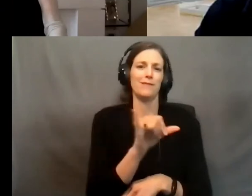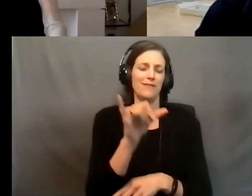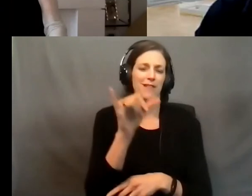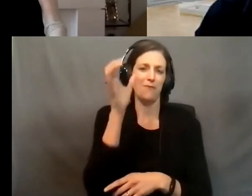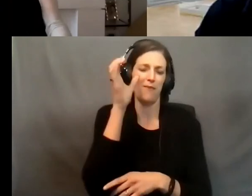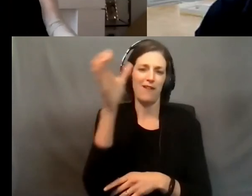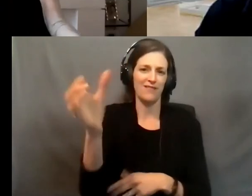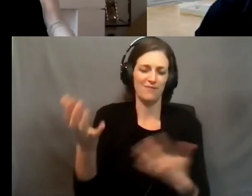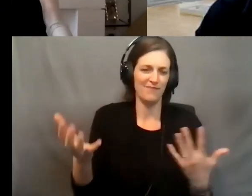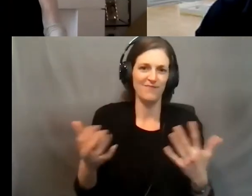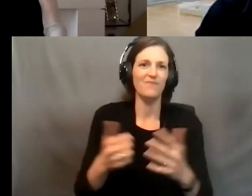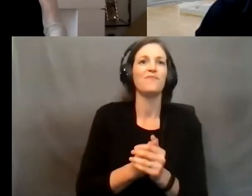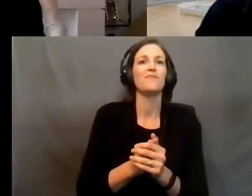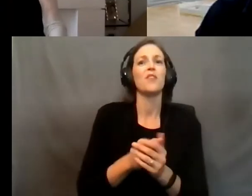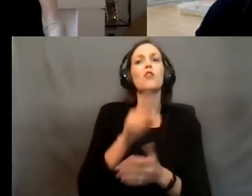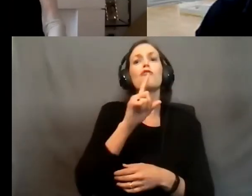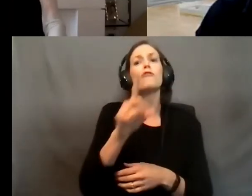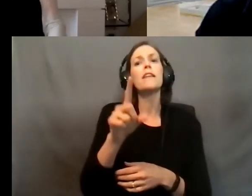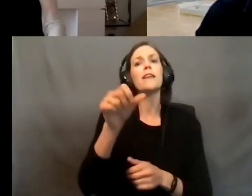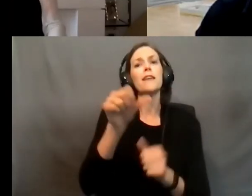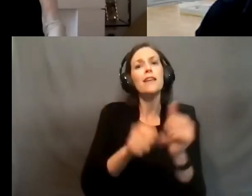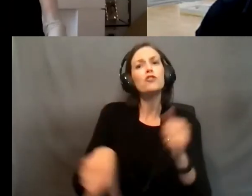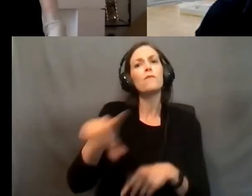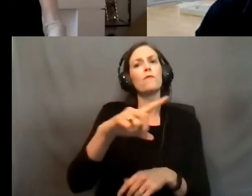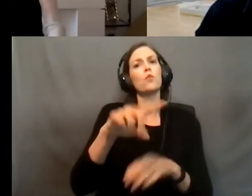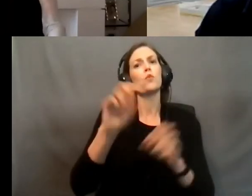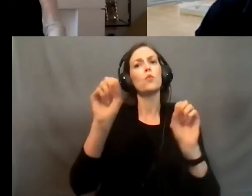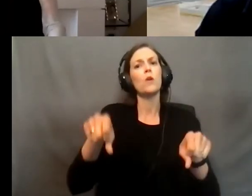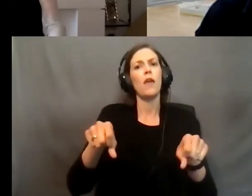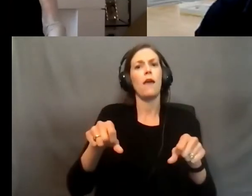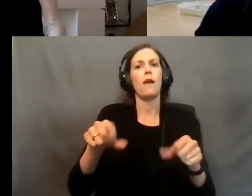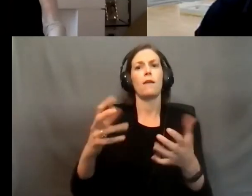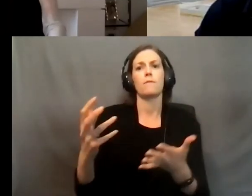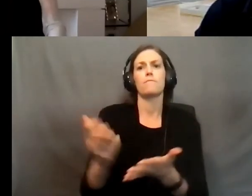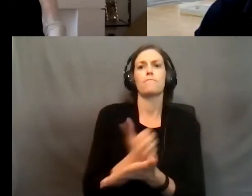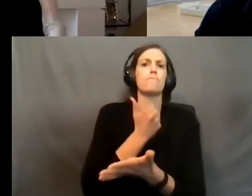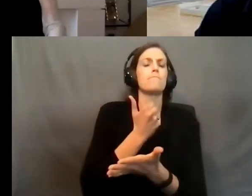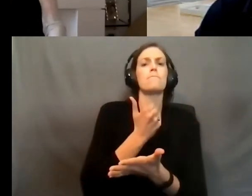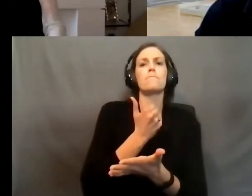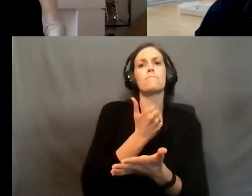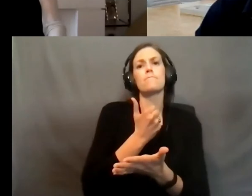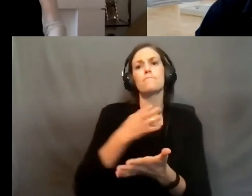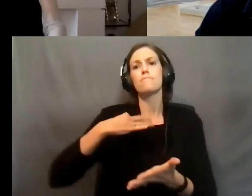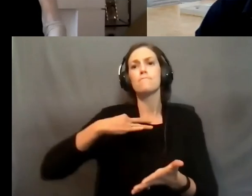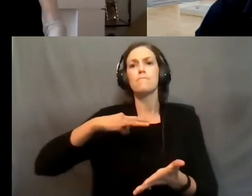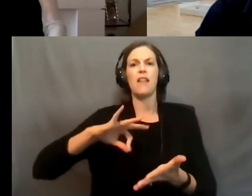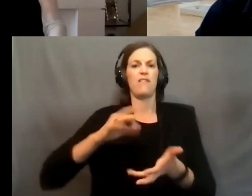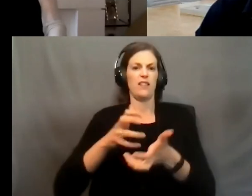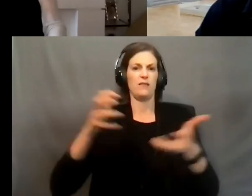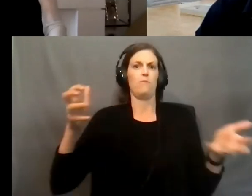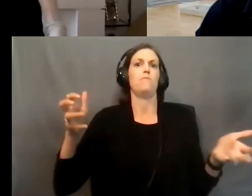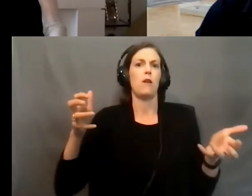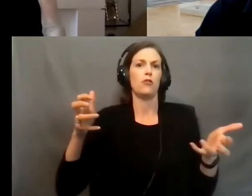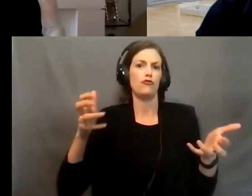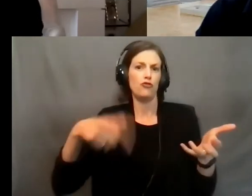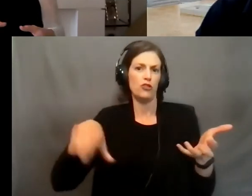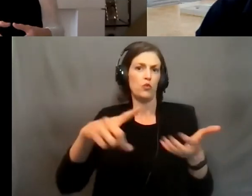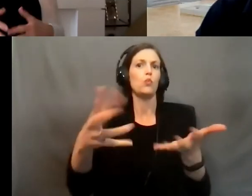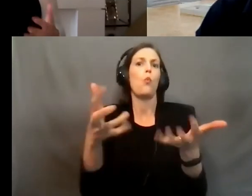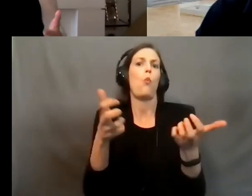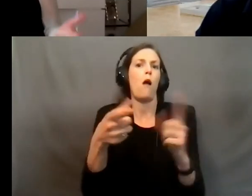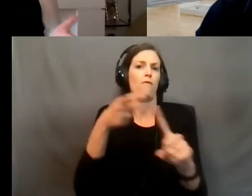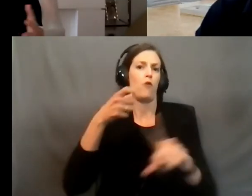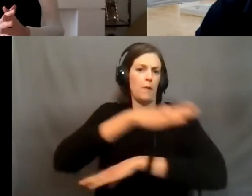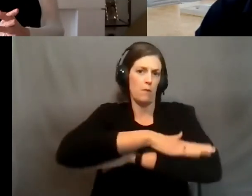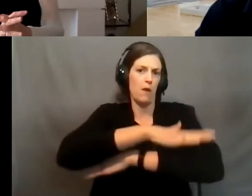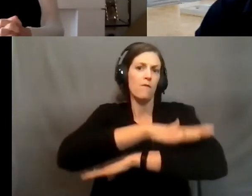that each of you maximizes the opportunities to the extent that you wish. And this is